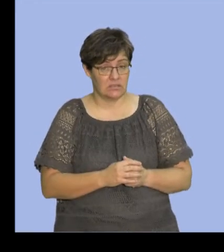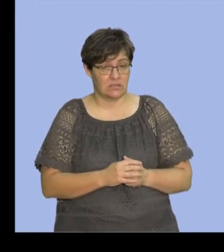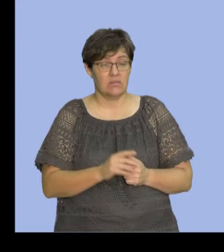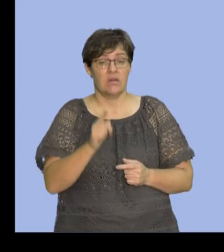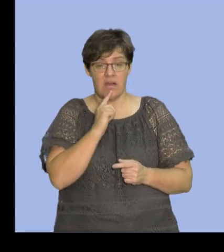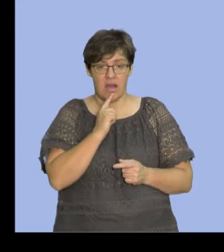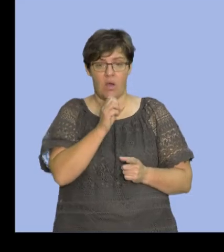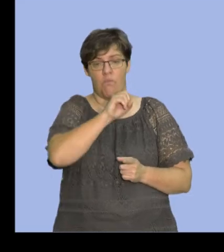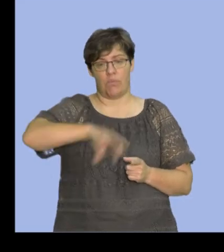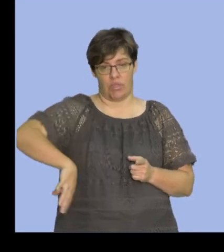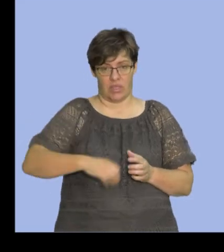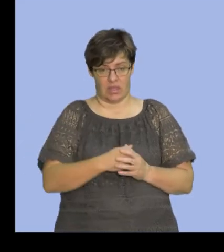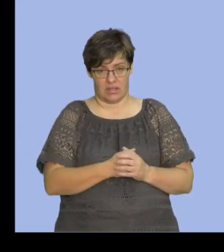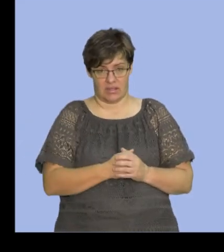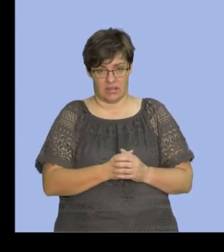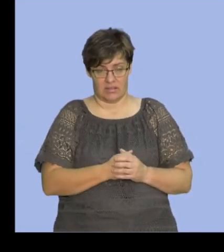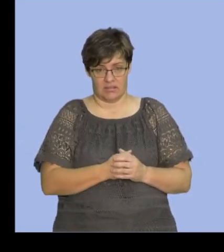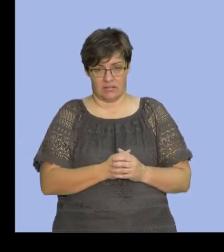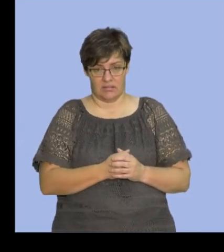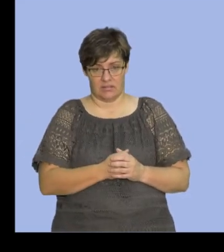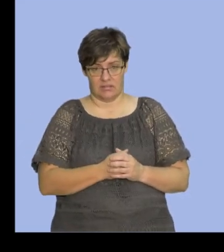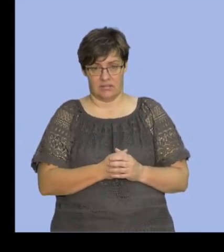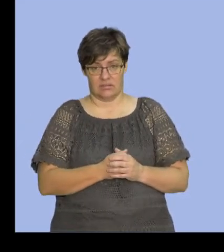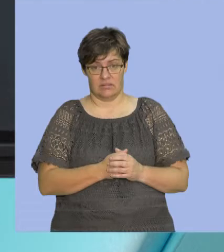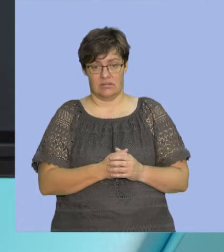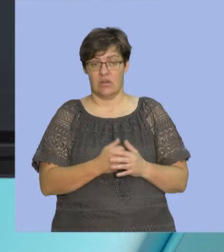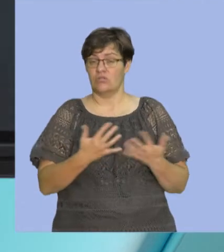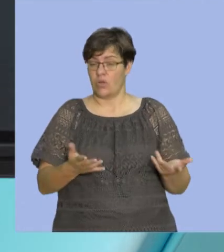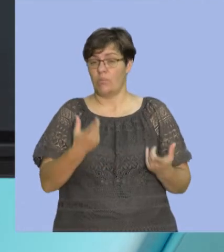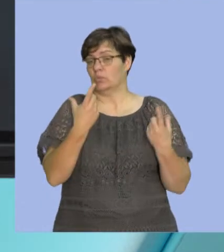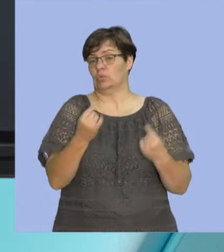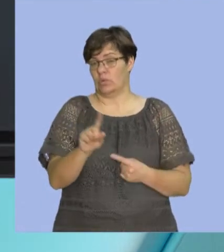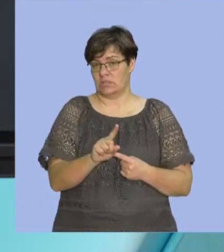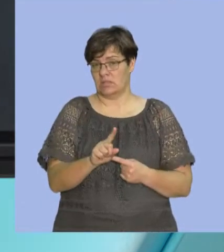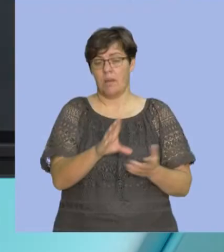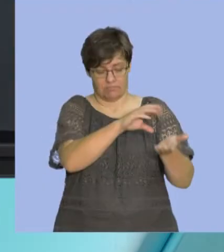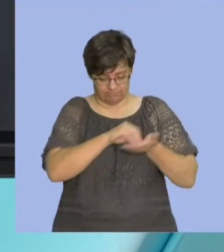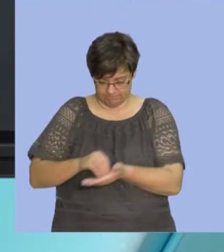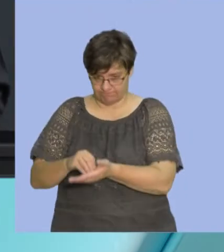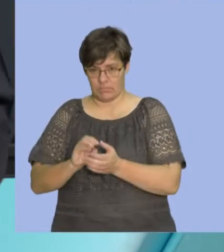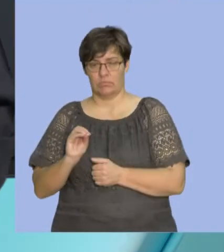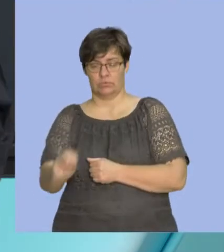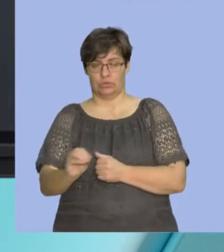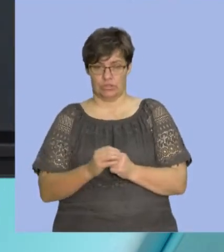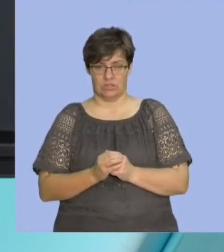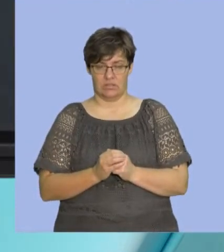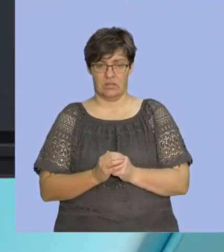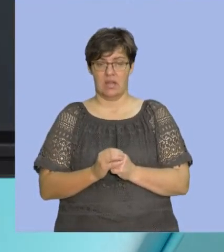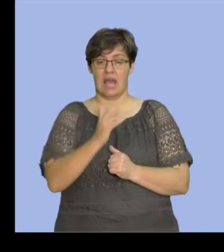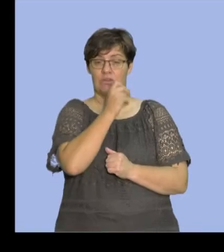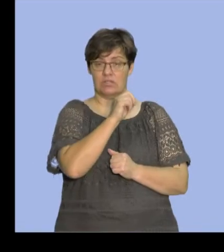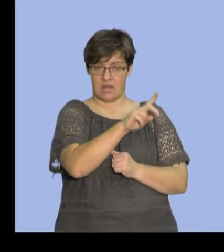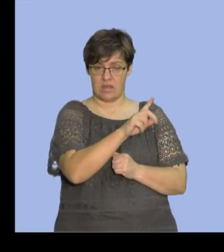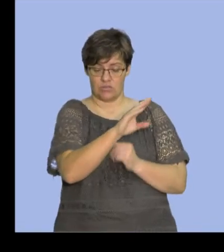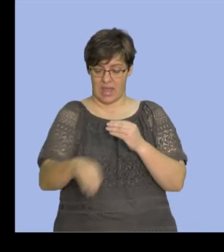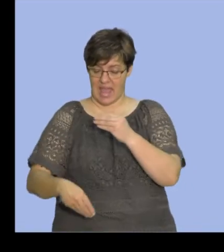was omitted. Omitted means left out. So what do? Bring it in. It's a creditor, so